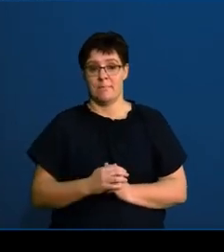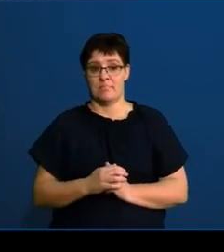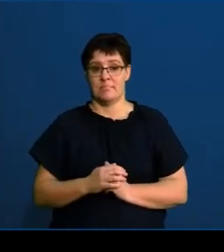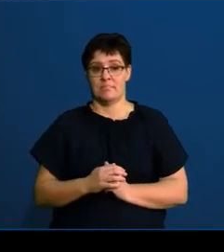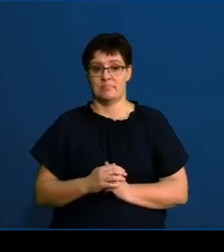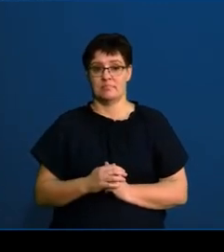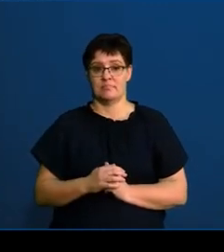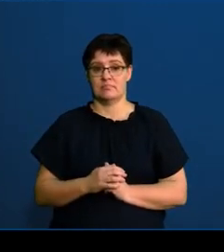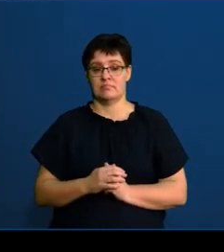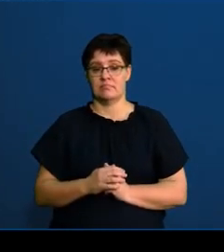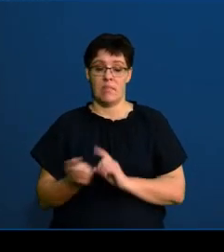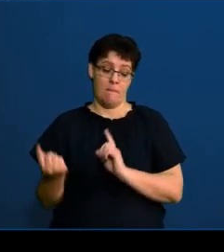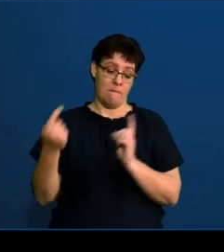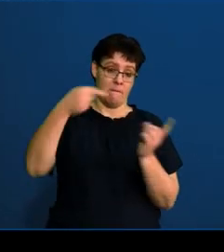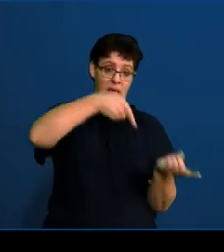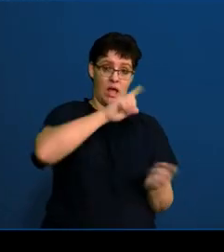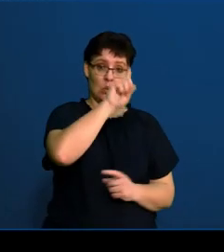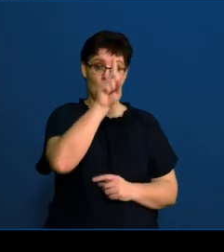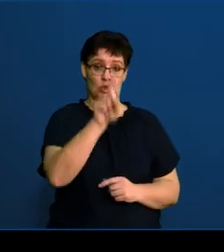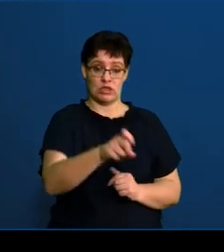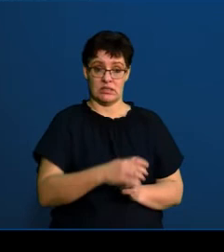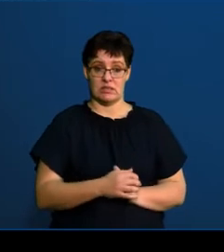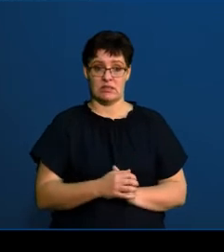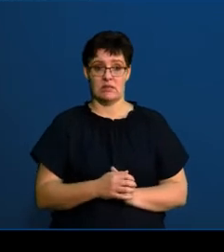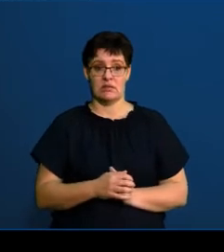I'm going to go back to the question.